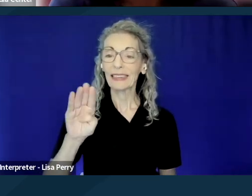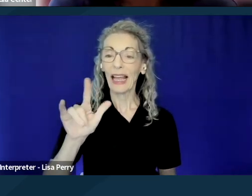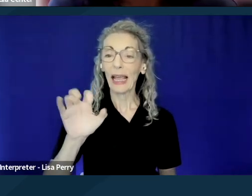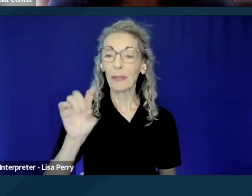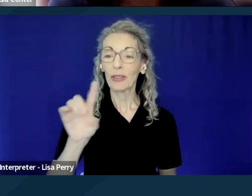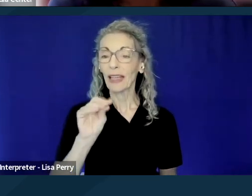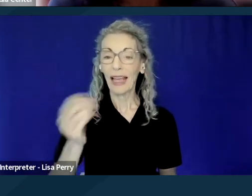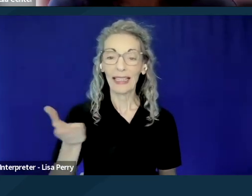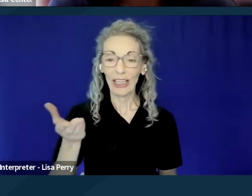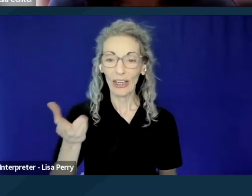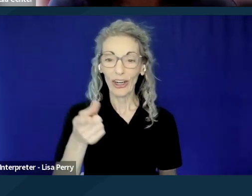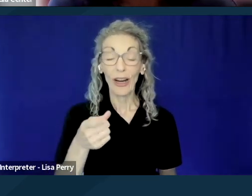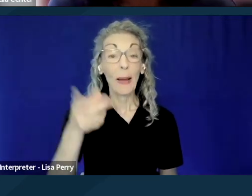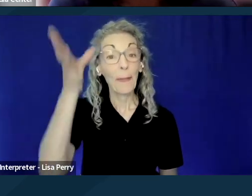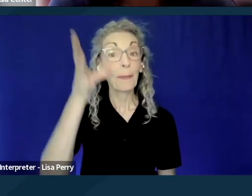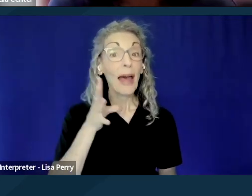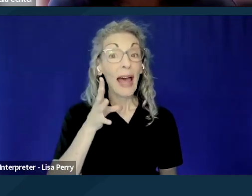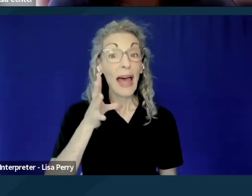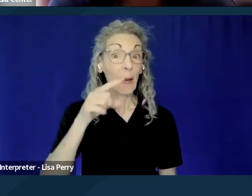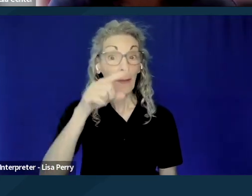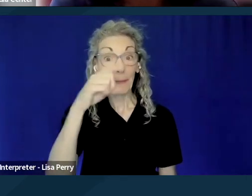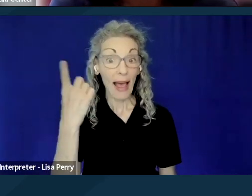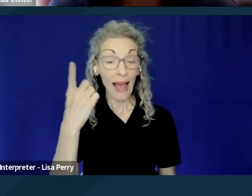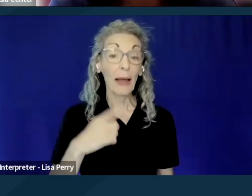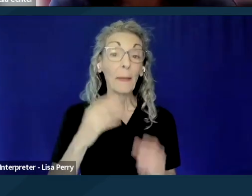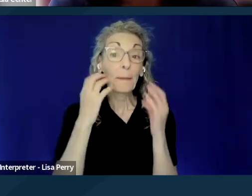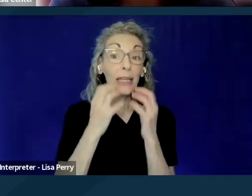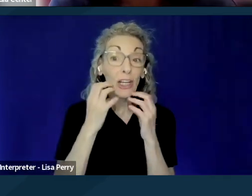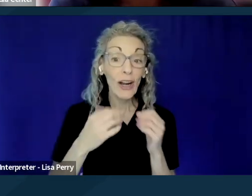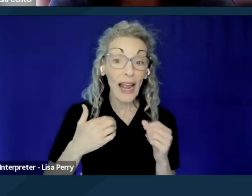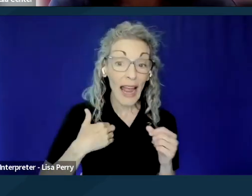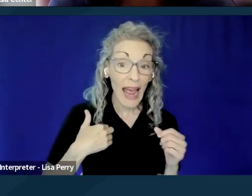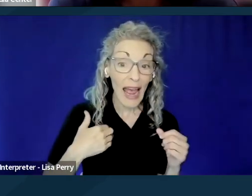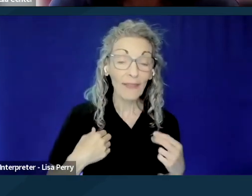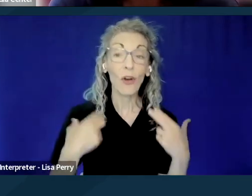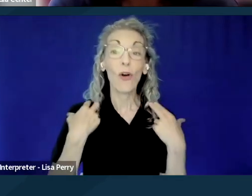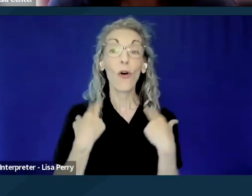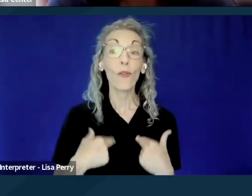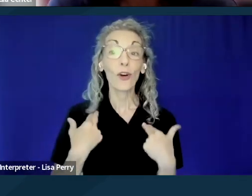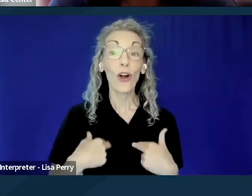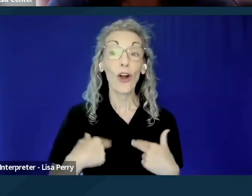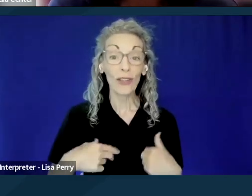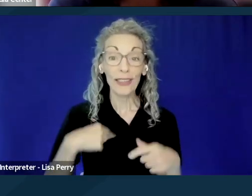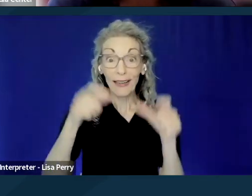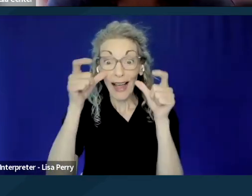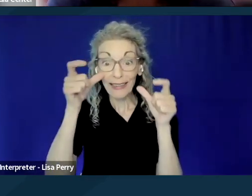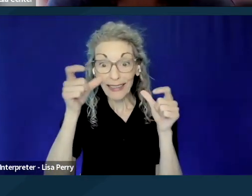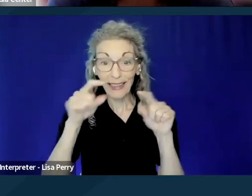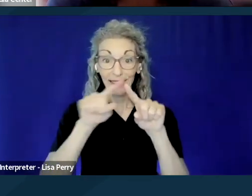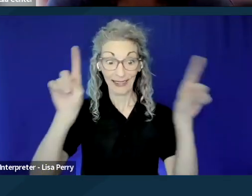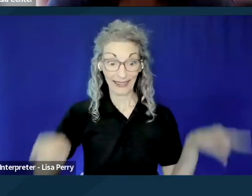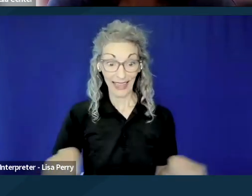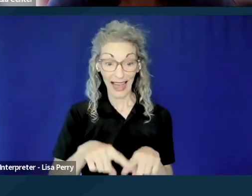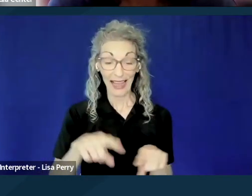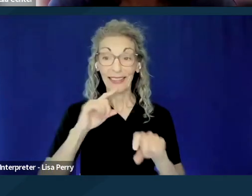bearded Black man wearing glasses, overalls, with a sign that says nothing about us without us. And of course,